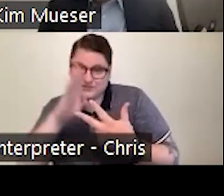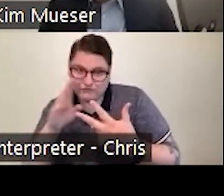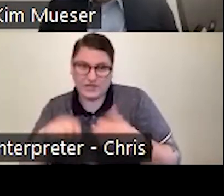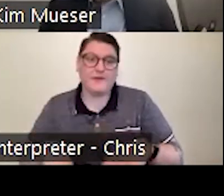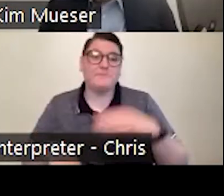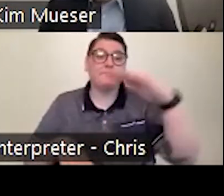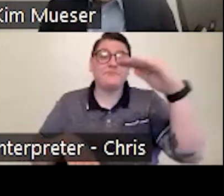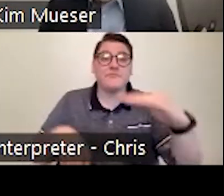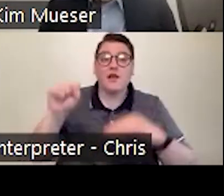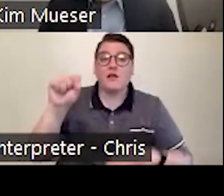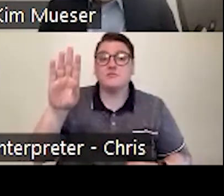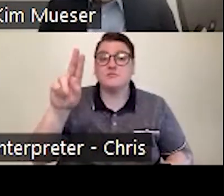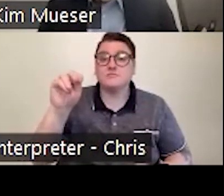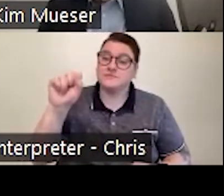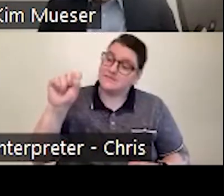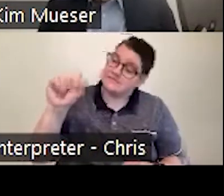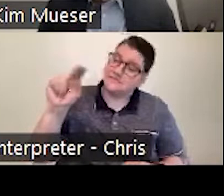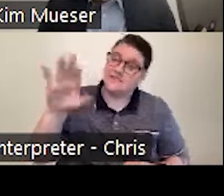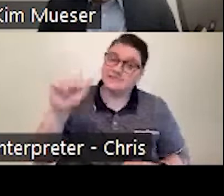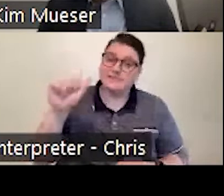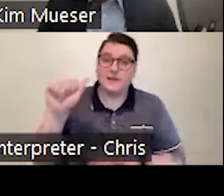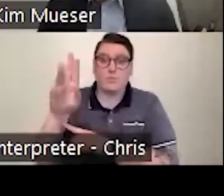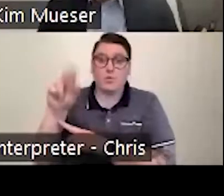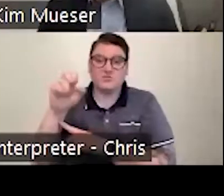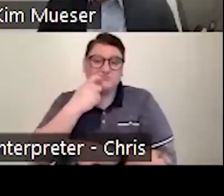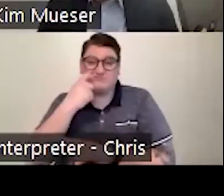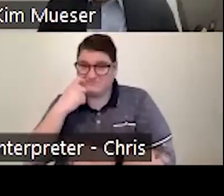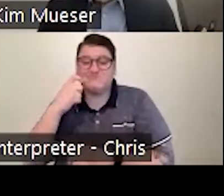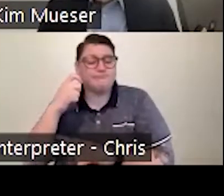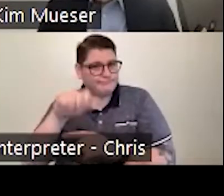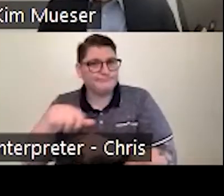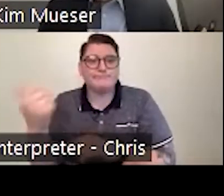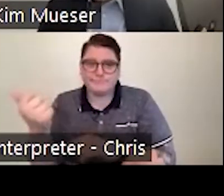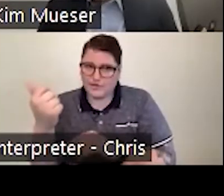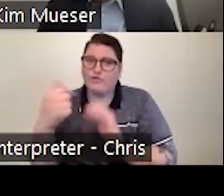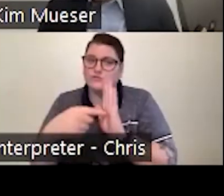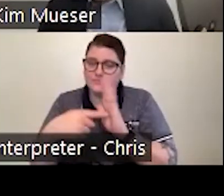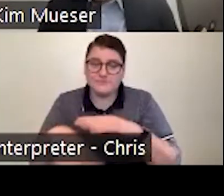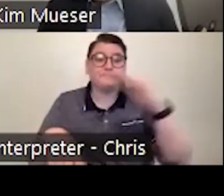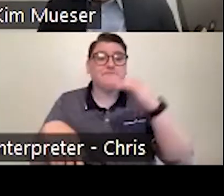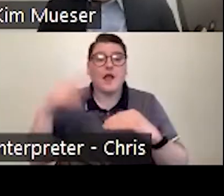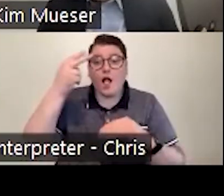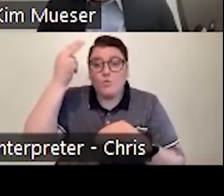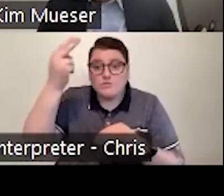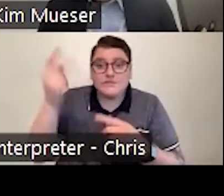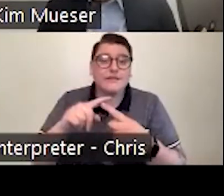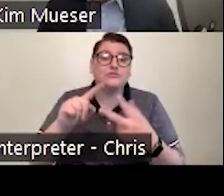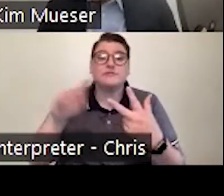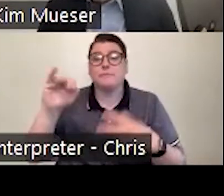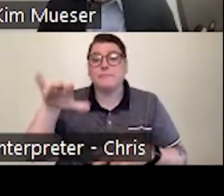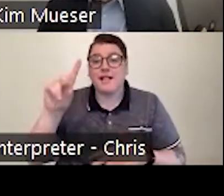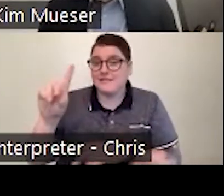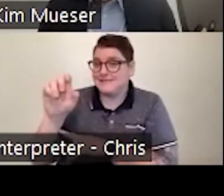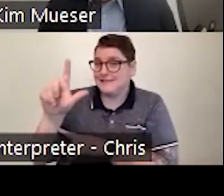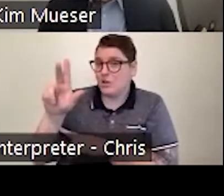is increased, and there's evidence that you get hallucinations and even mild delusions. You can get this in